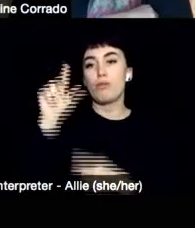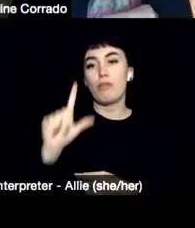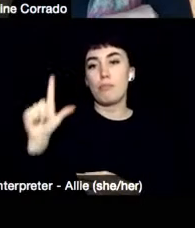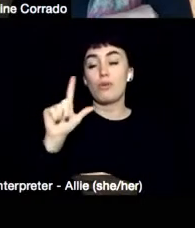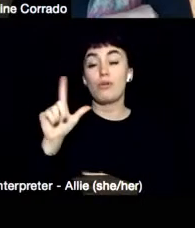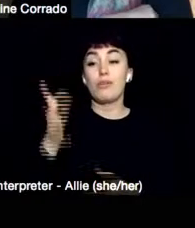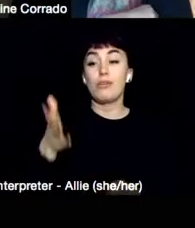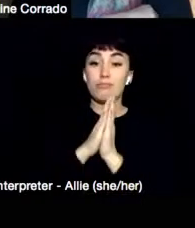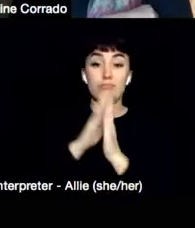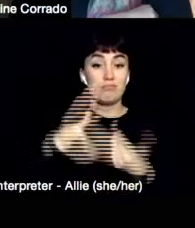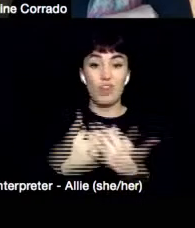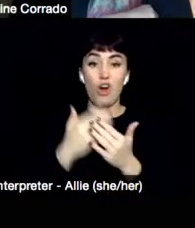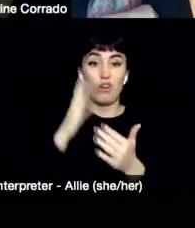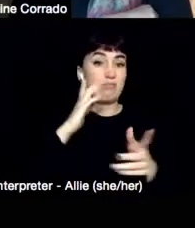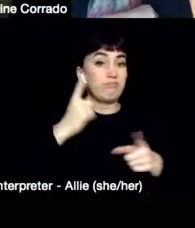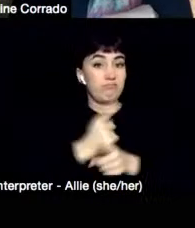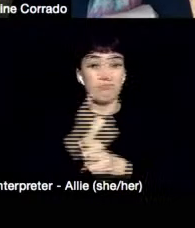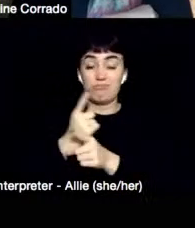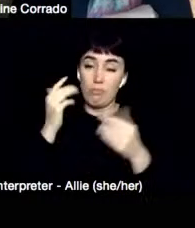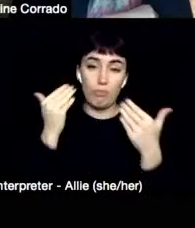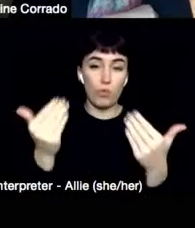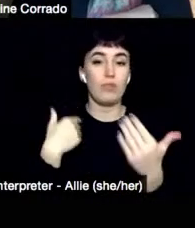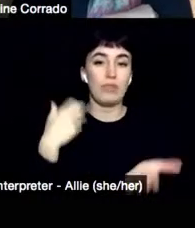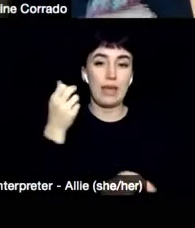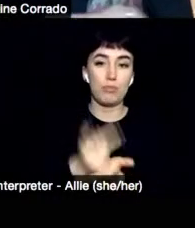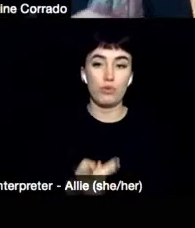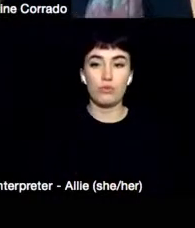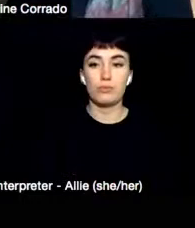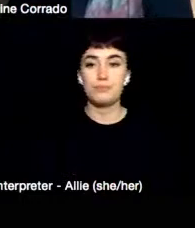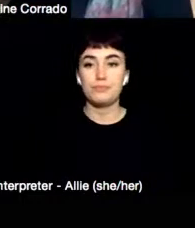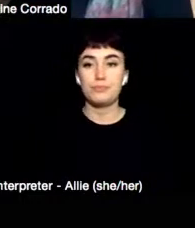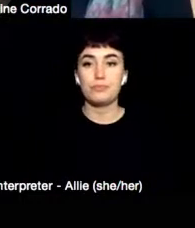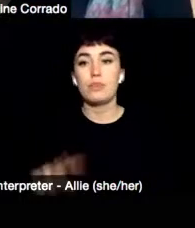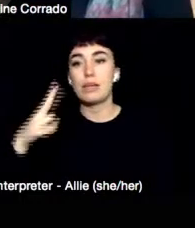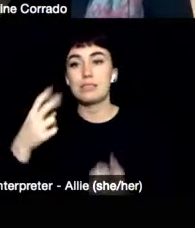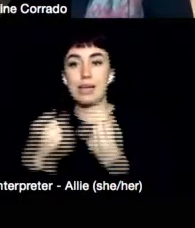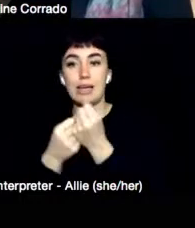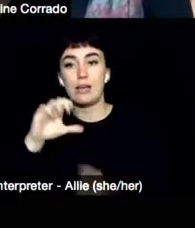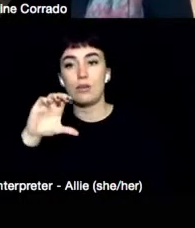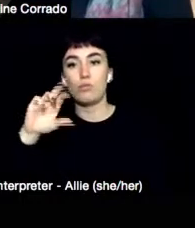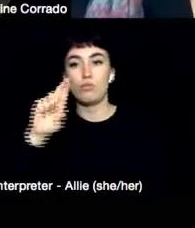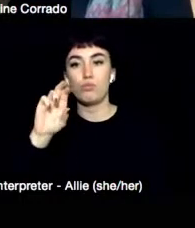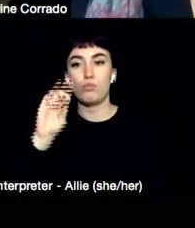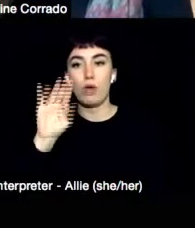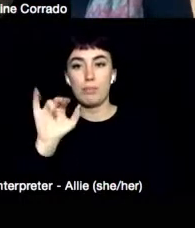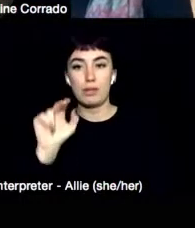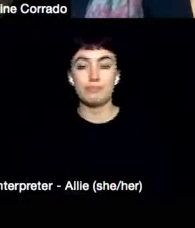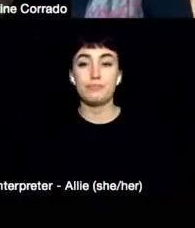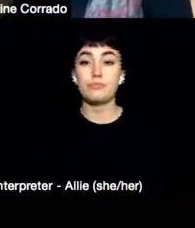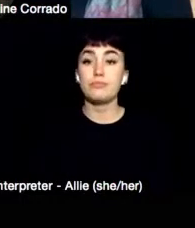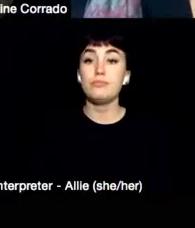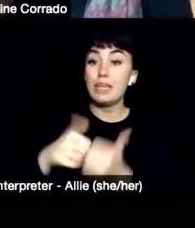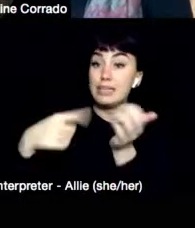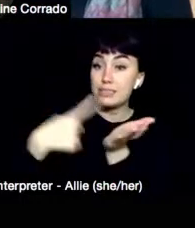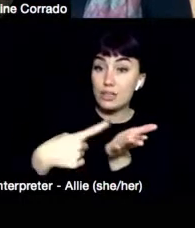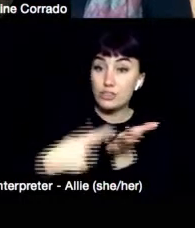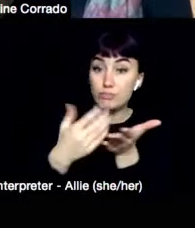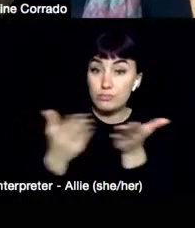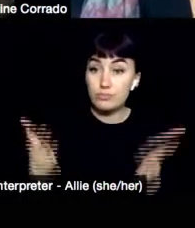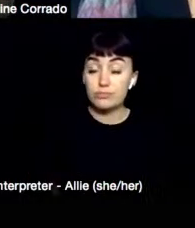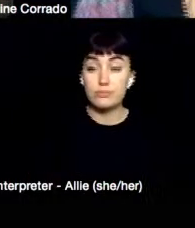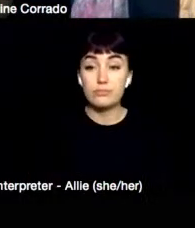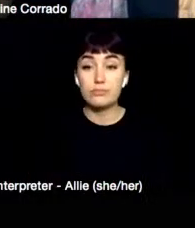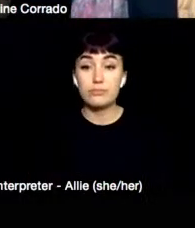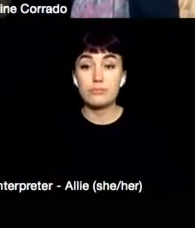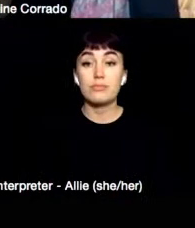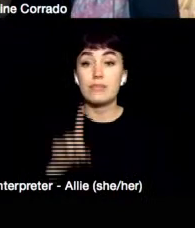claims all appear to be in order, and I move that they be approved. Second, Robin. Any discussion?